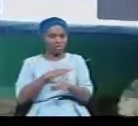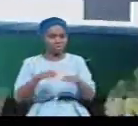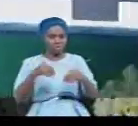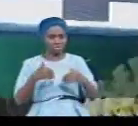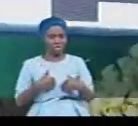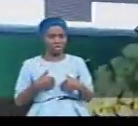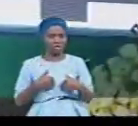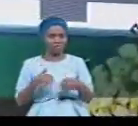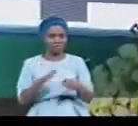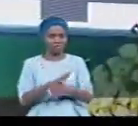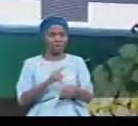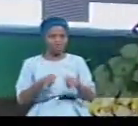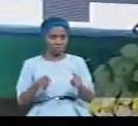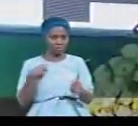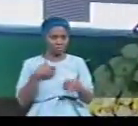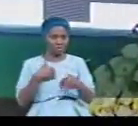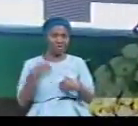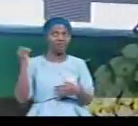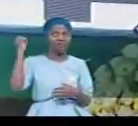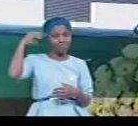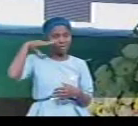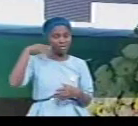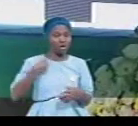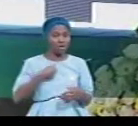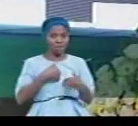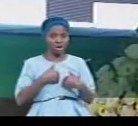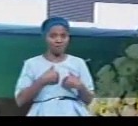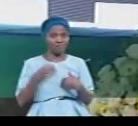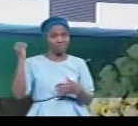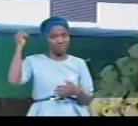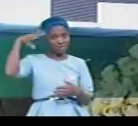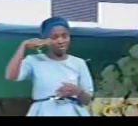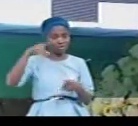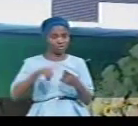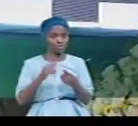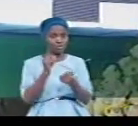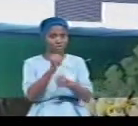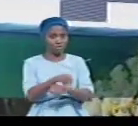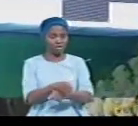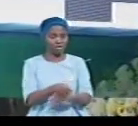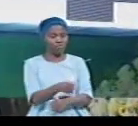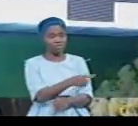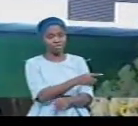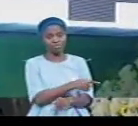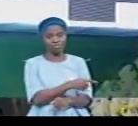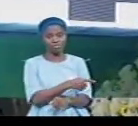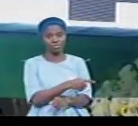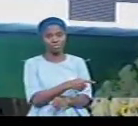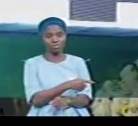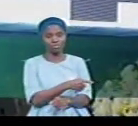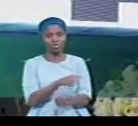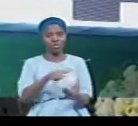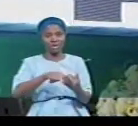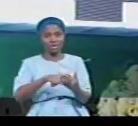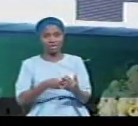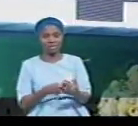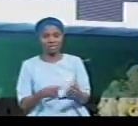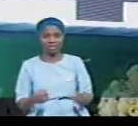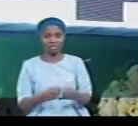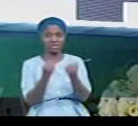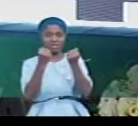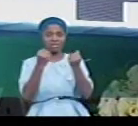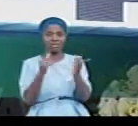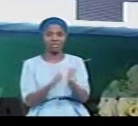grace. We have grace to overcome those initial challenges that came in